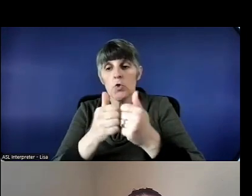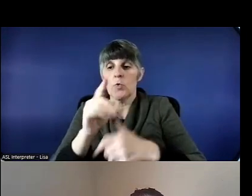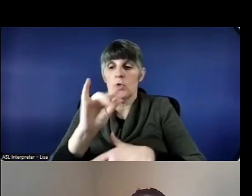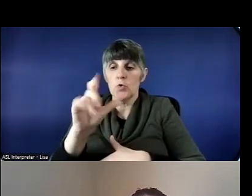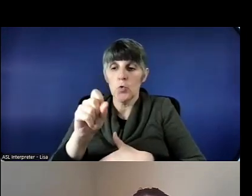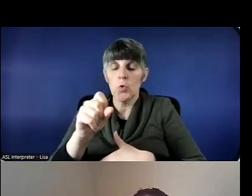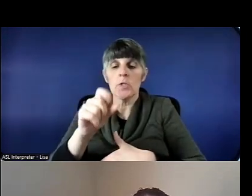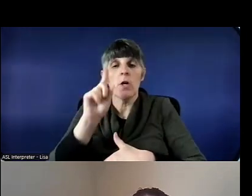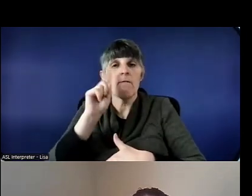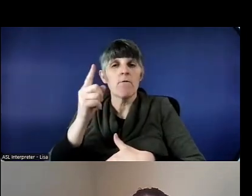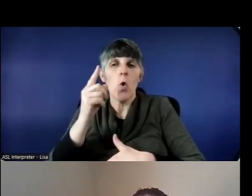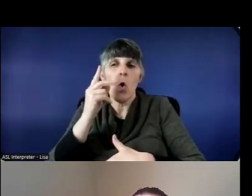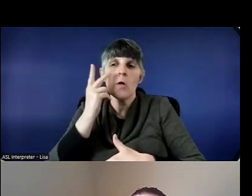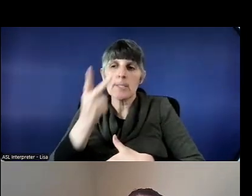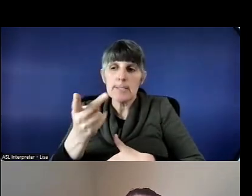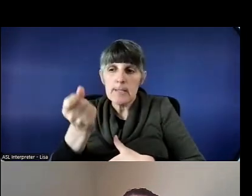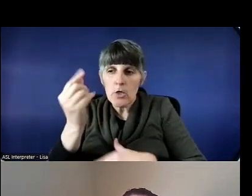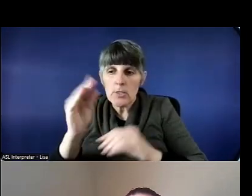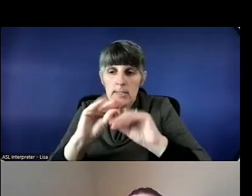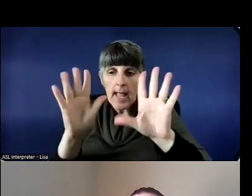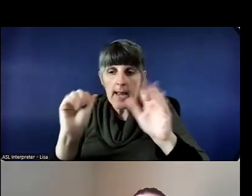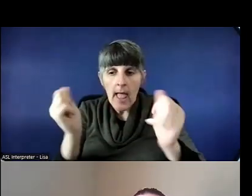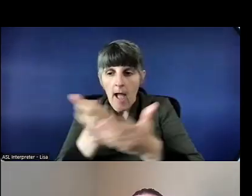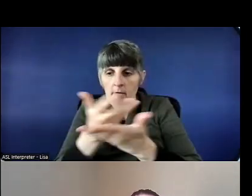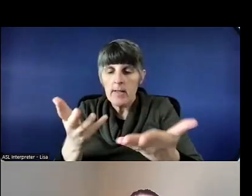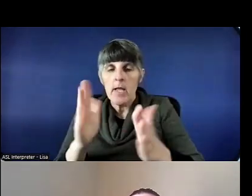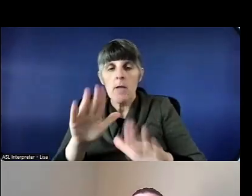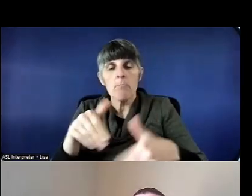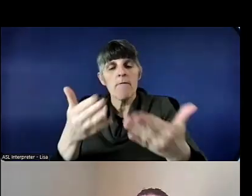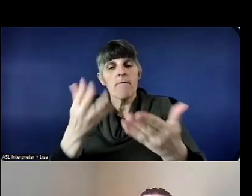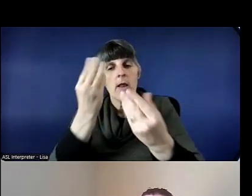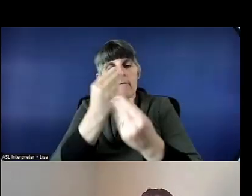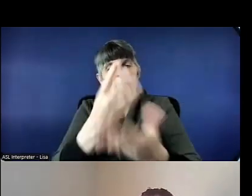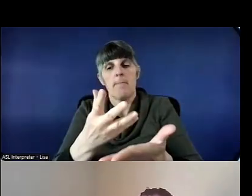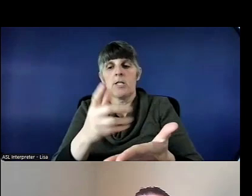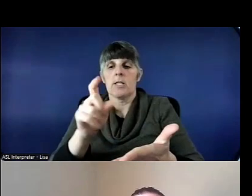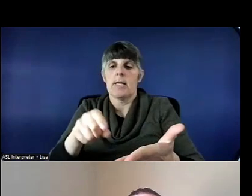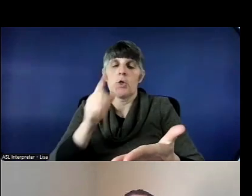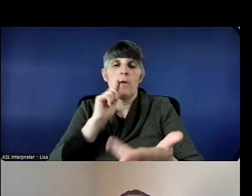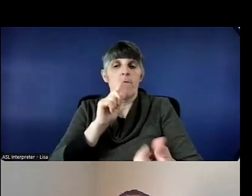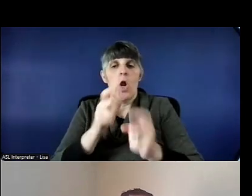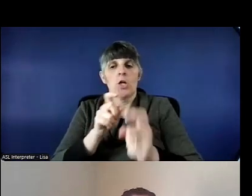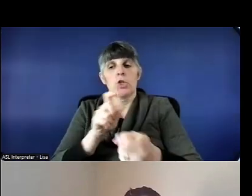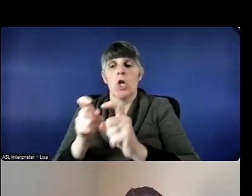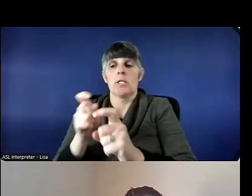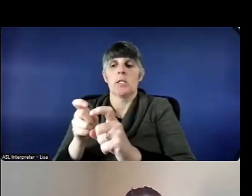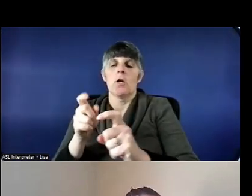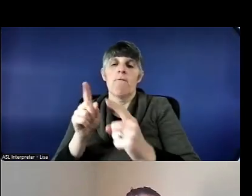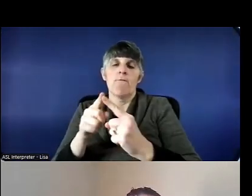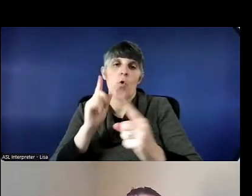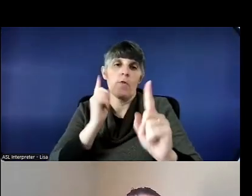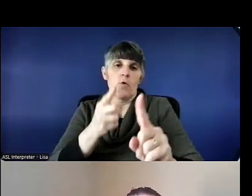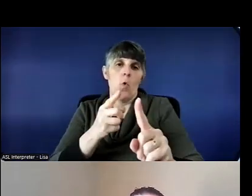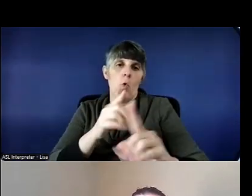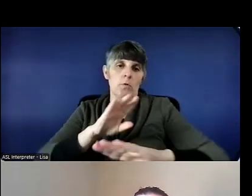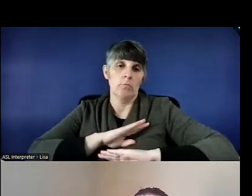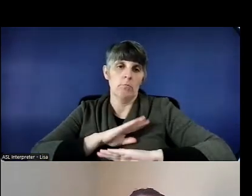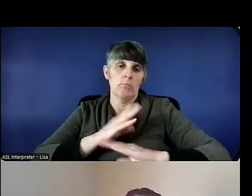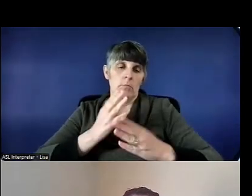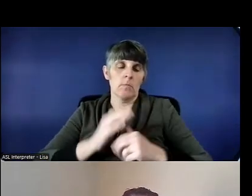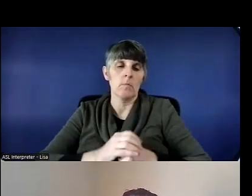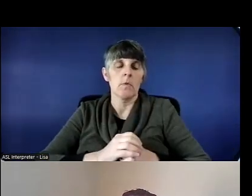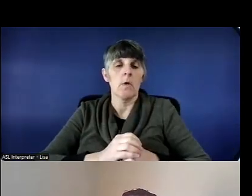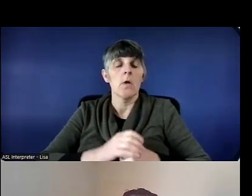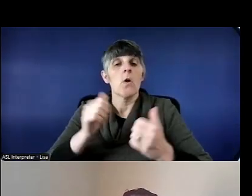to see everything through, but also to get the information they need to adjust to meet the goals of the settlement. With